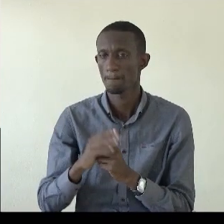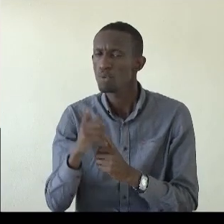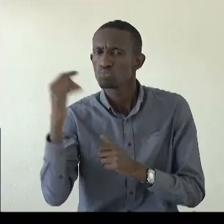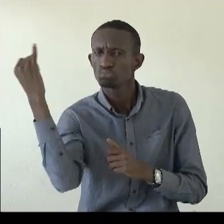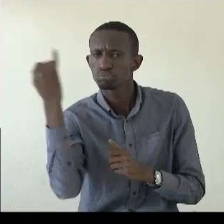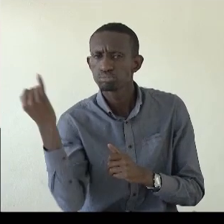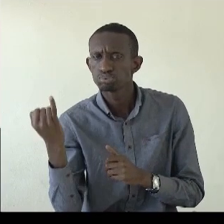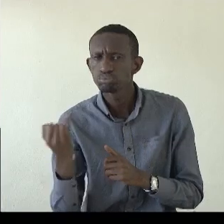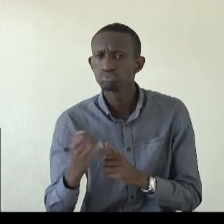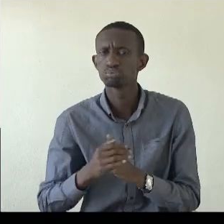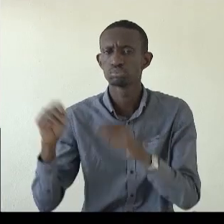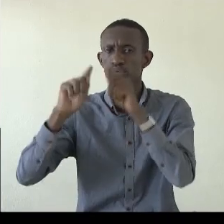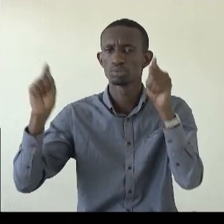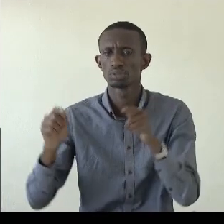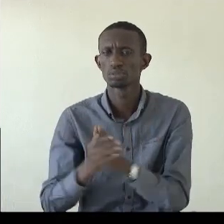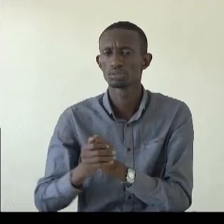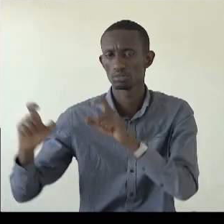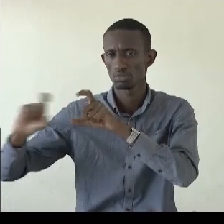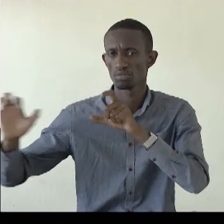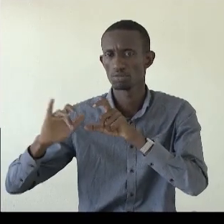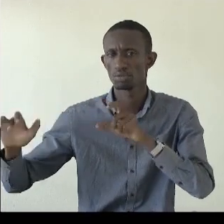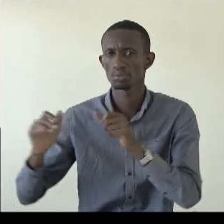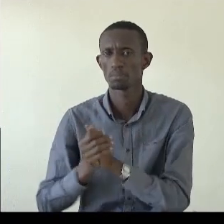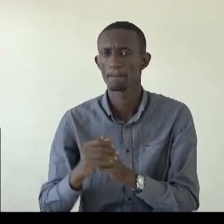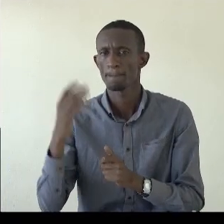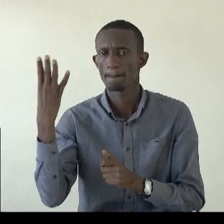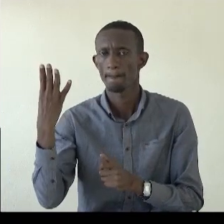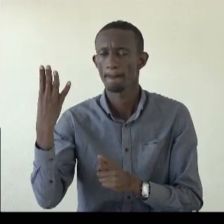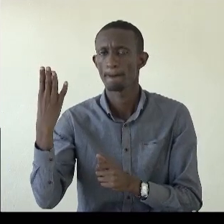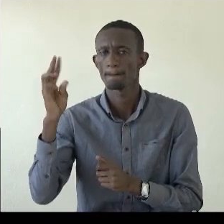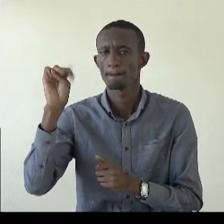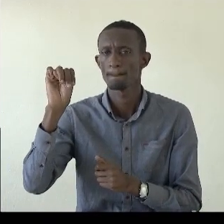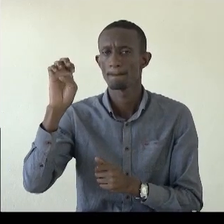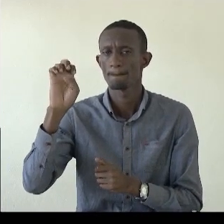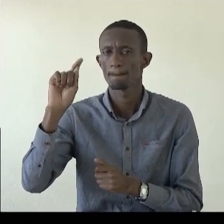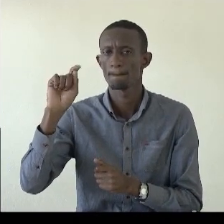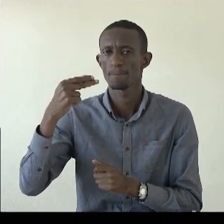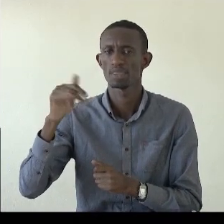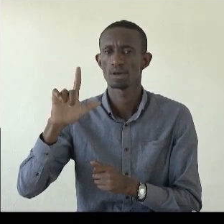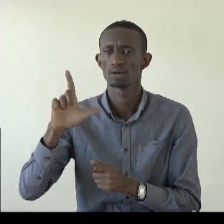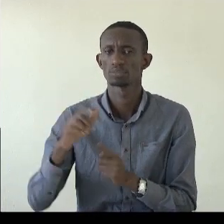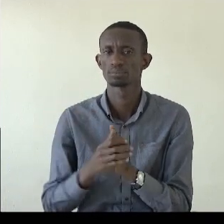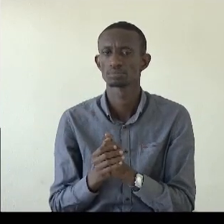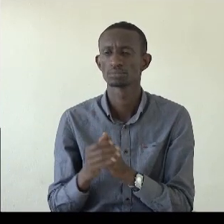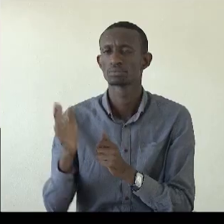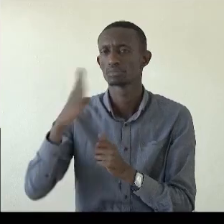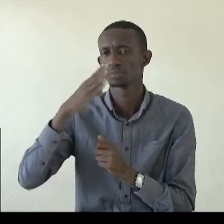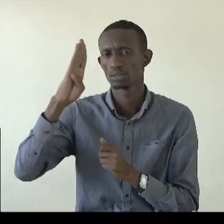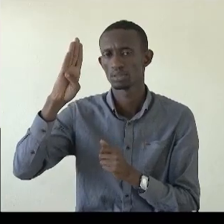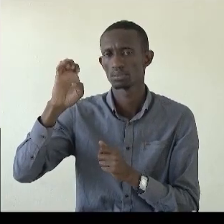acid. 4-methylbenzene sulfonic acid. That is part B of Roman 1.